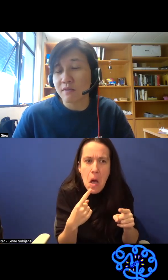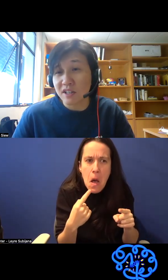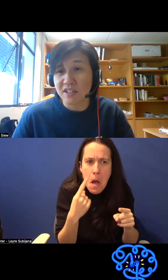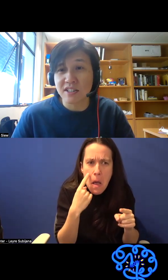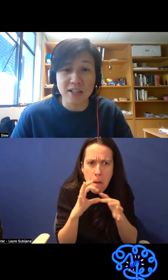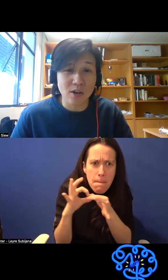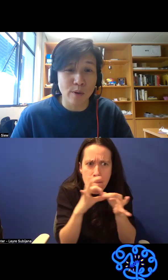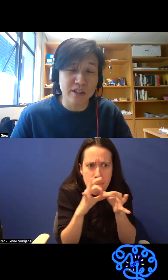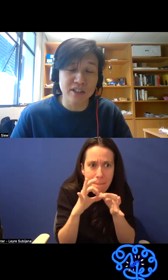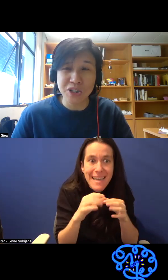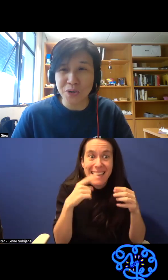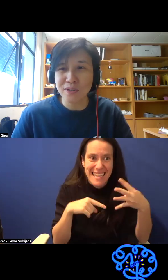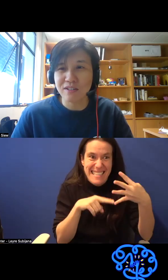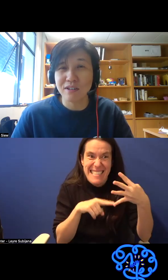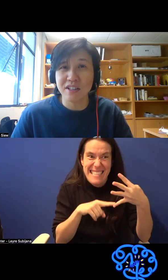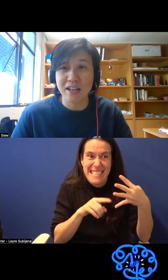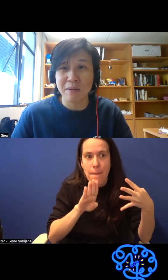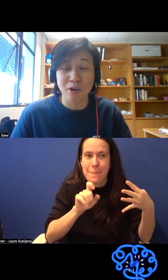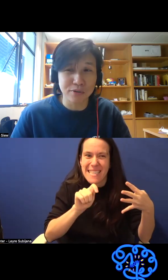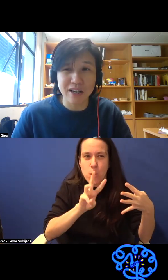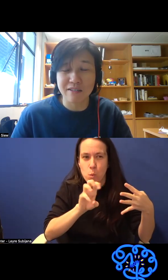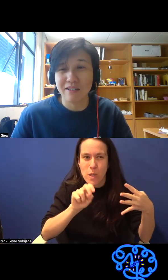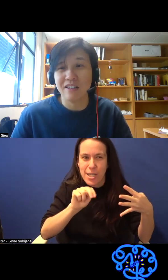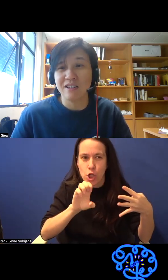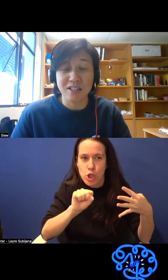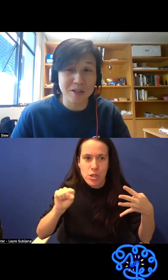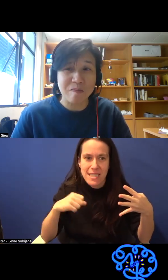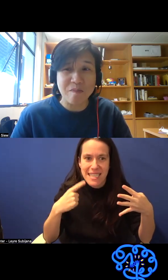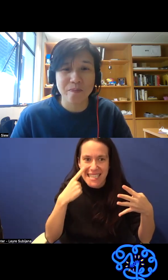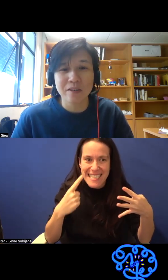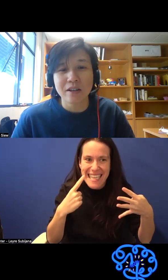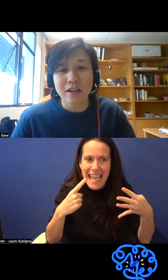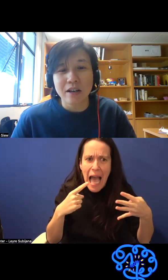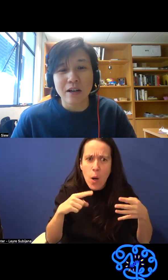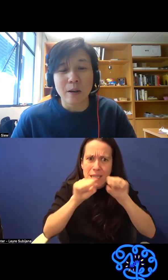is giving us a sense of whether a node is a bottleneck in the system,